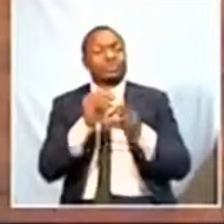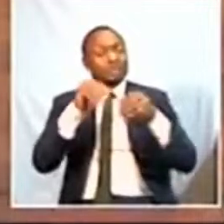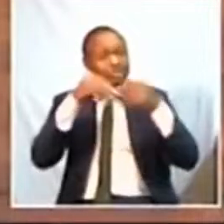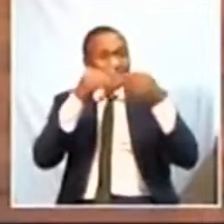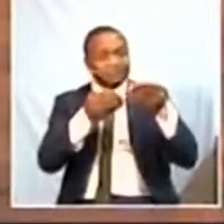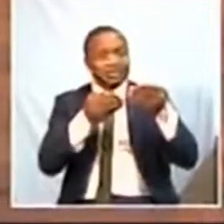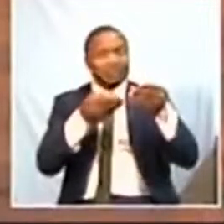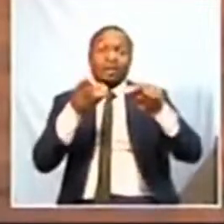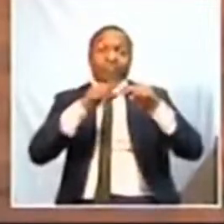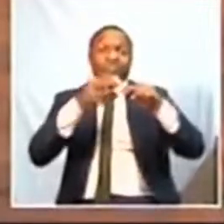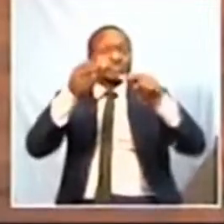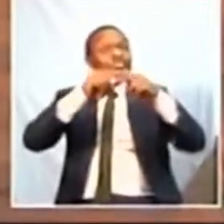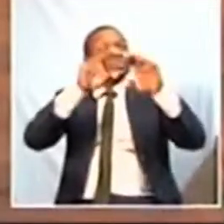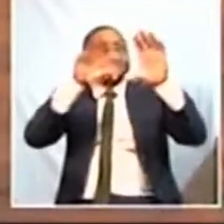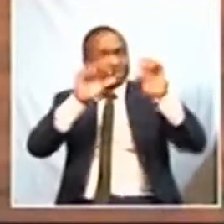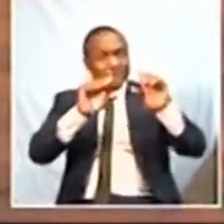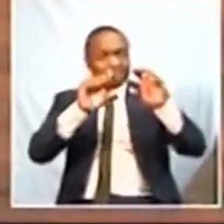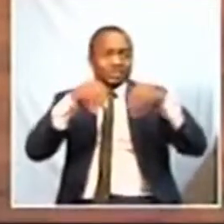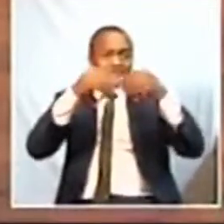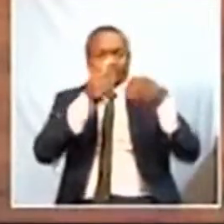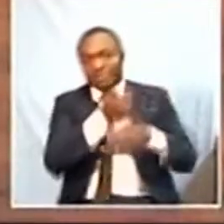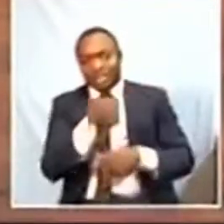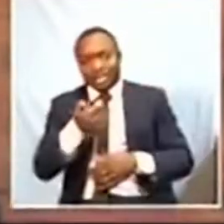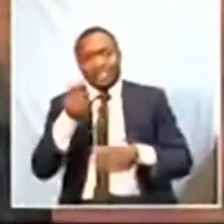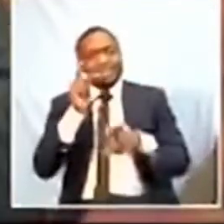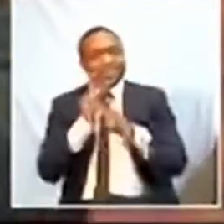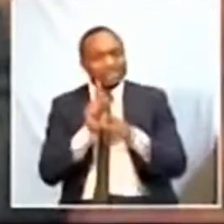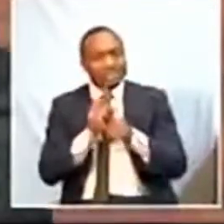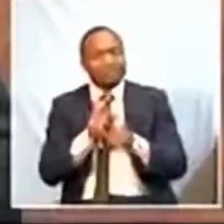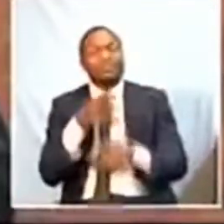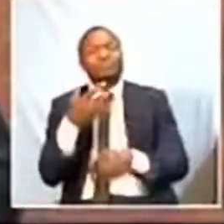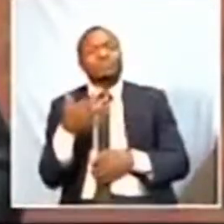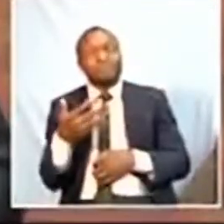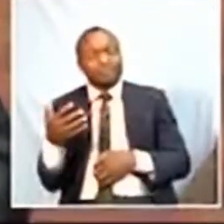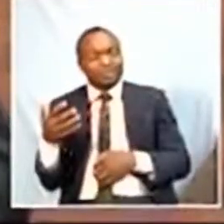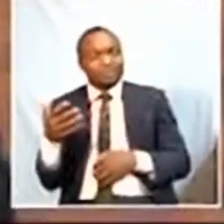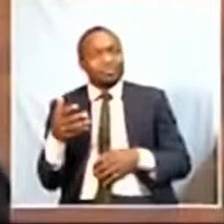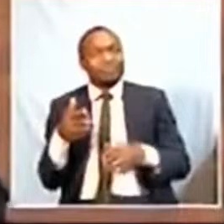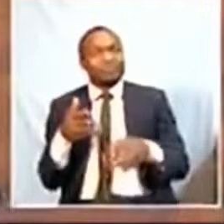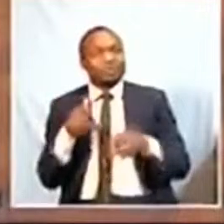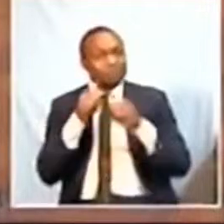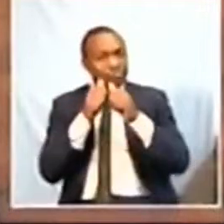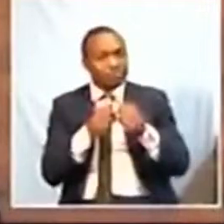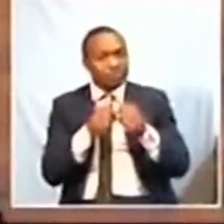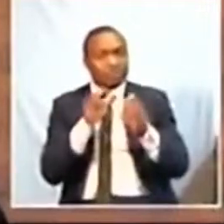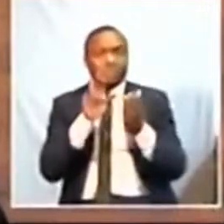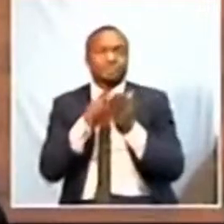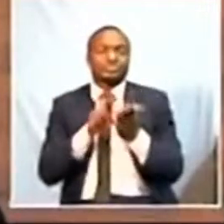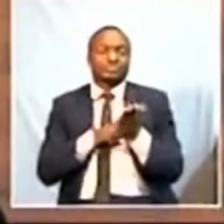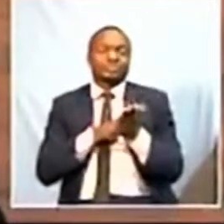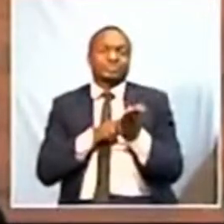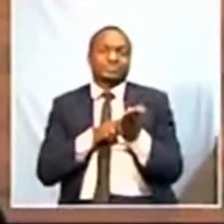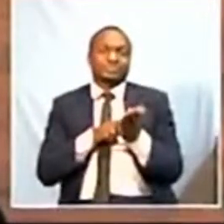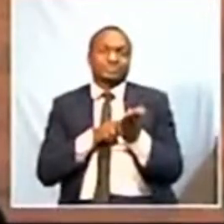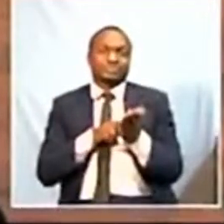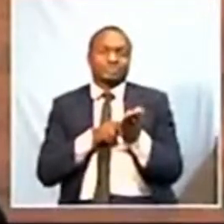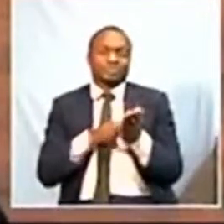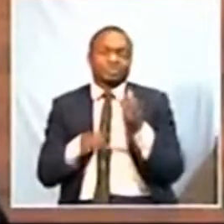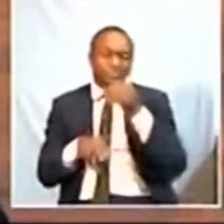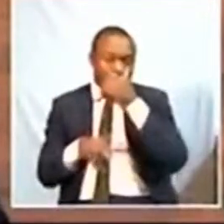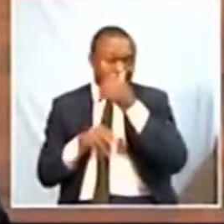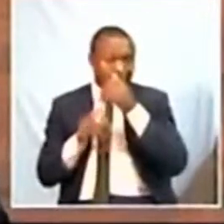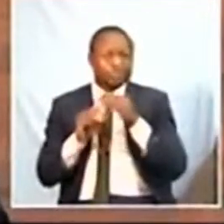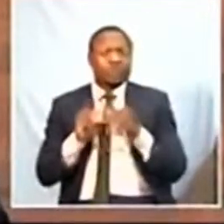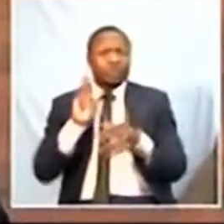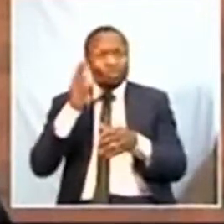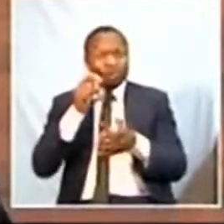revolving account. The generator you give others. You keep a document according to regulation. So we are going